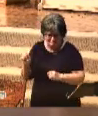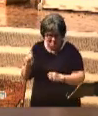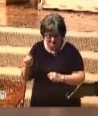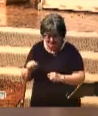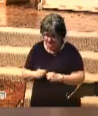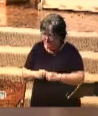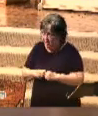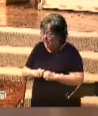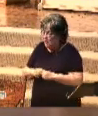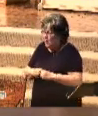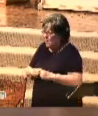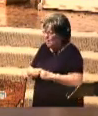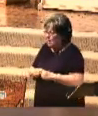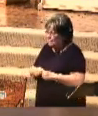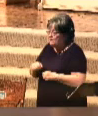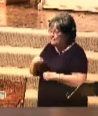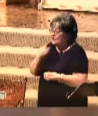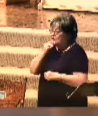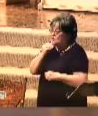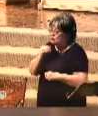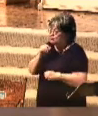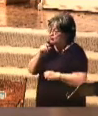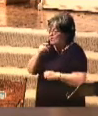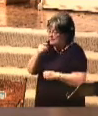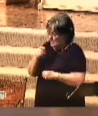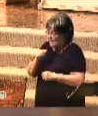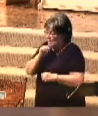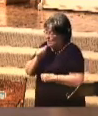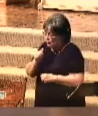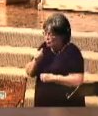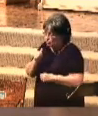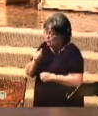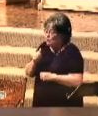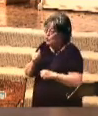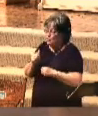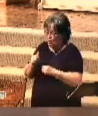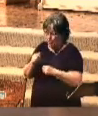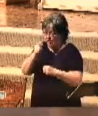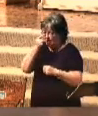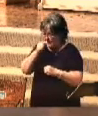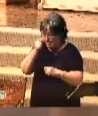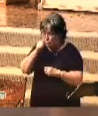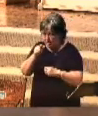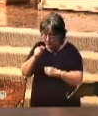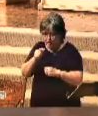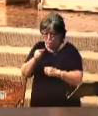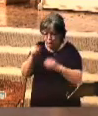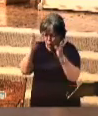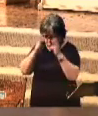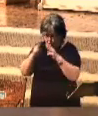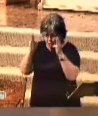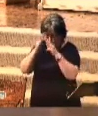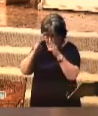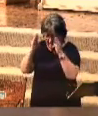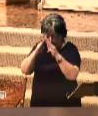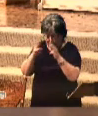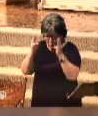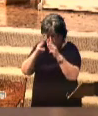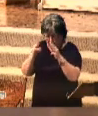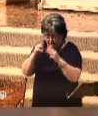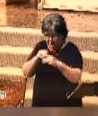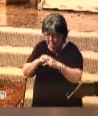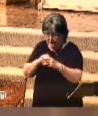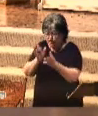that the Gentiles worry over and over. You don't find the word worry in this passage. You find Jesus saying, take